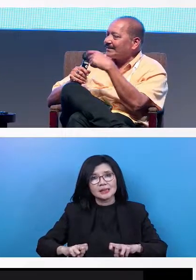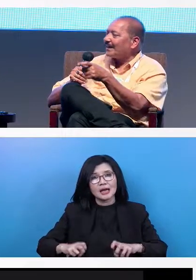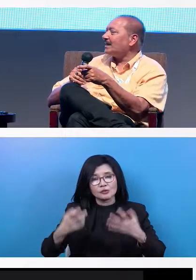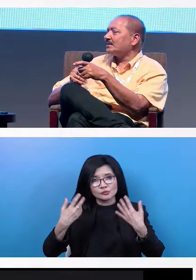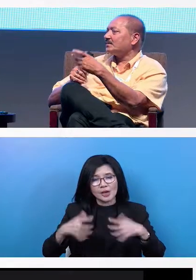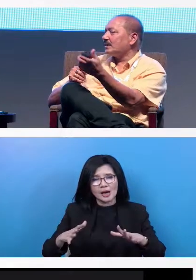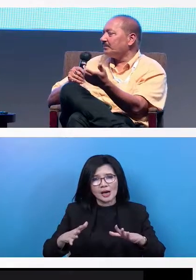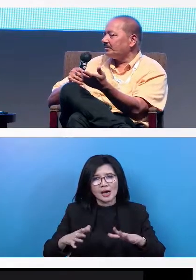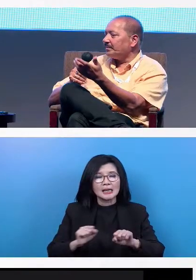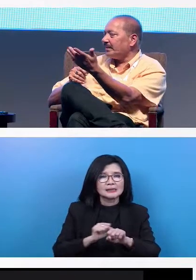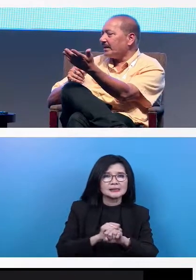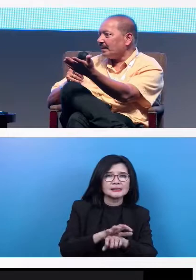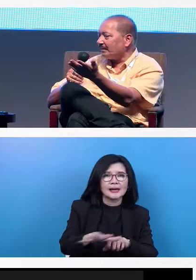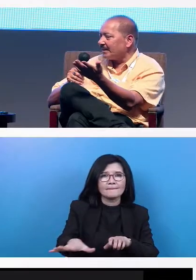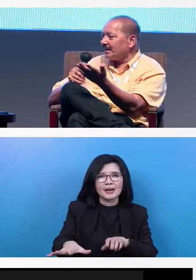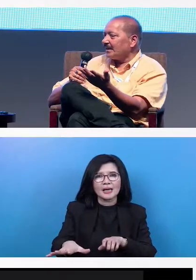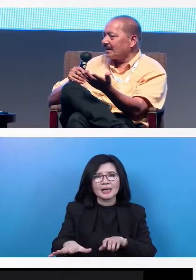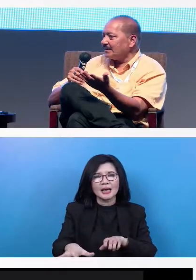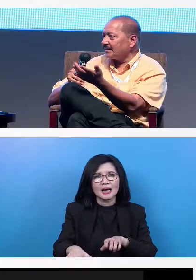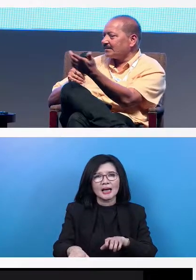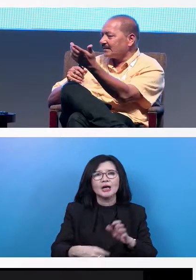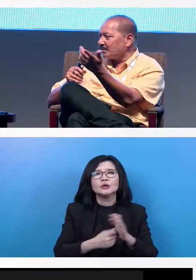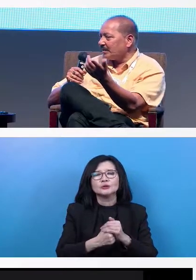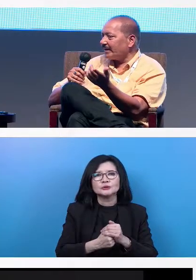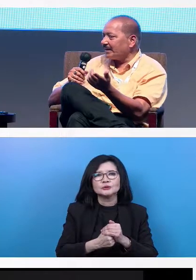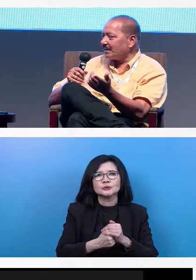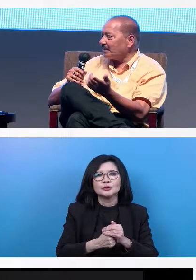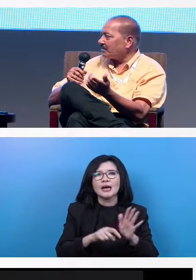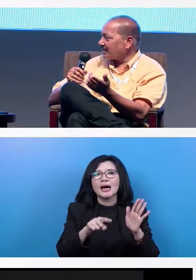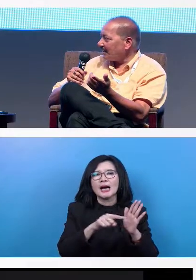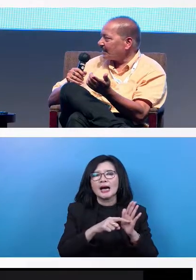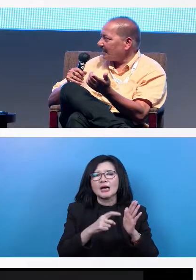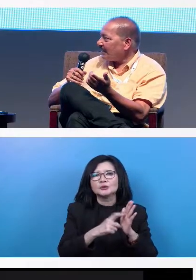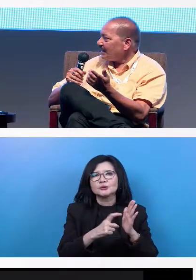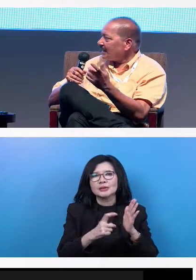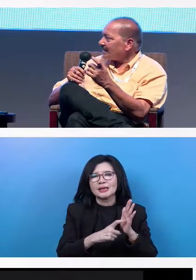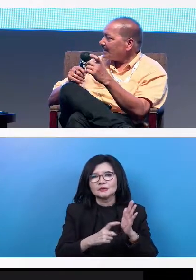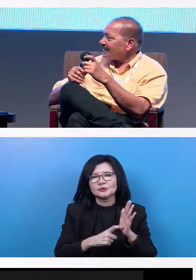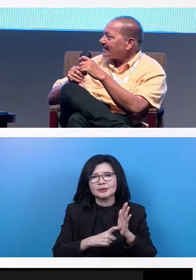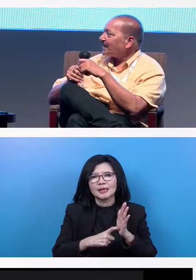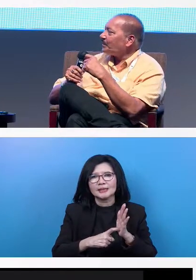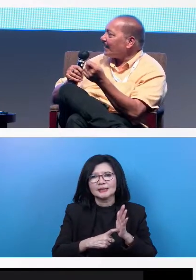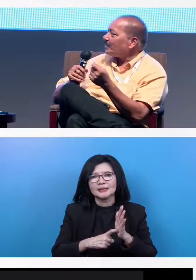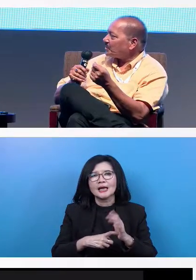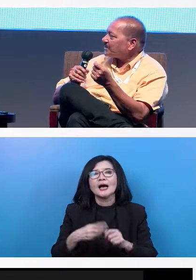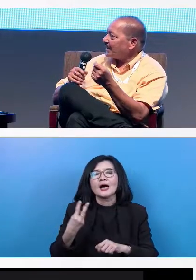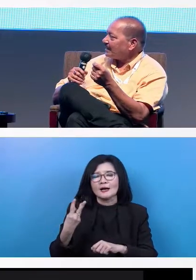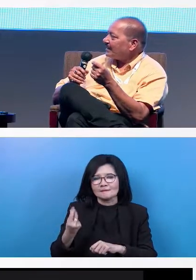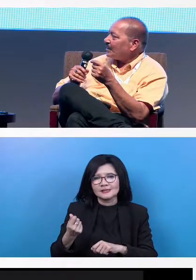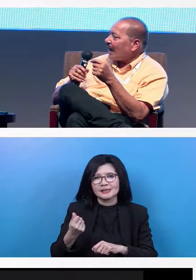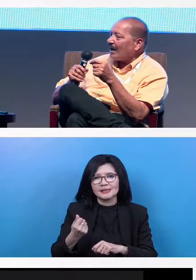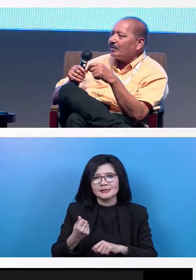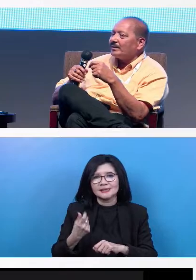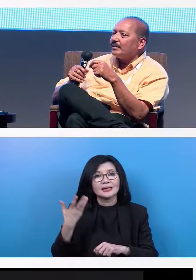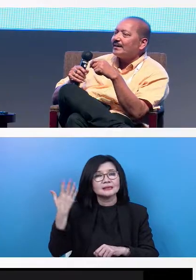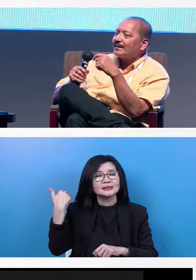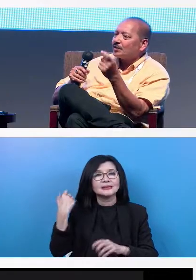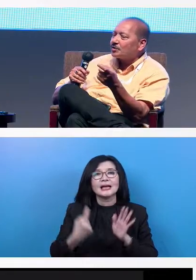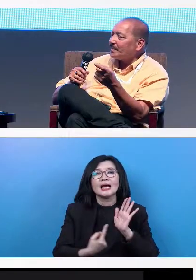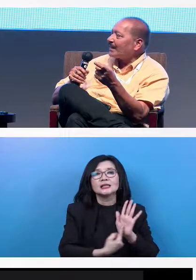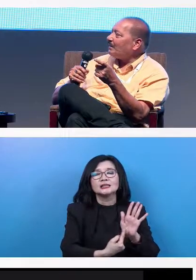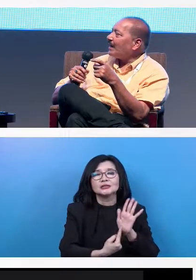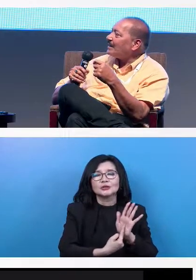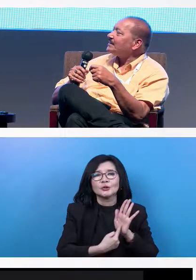That is what exactly, just to give, Ranjit, just to give an example of Sri Lanka, that is a typical question. I would actually,